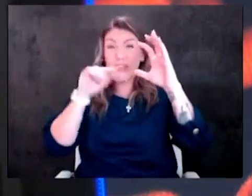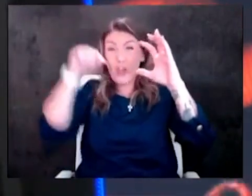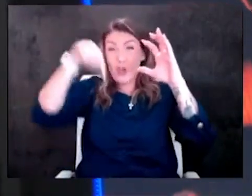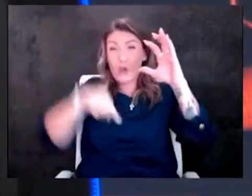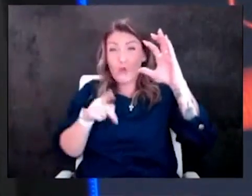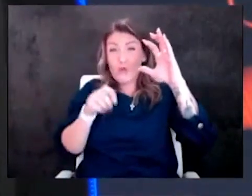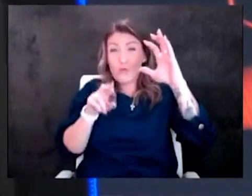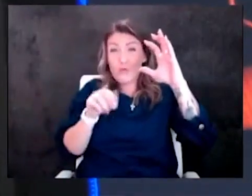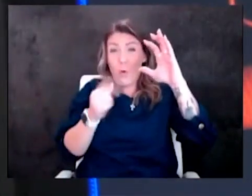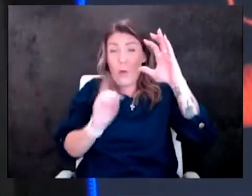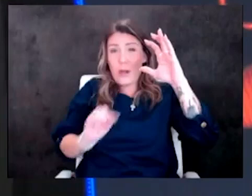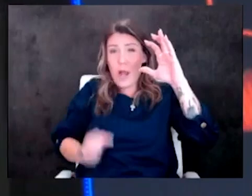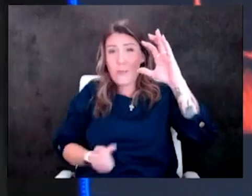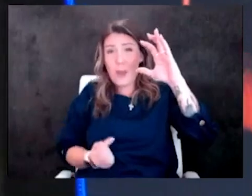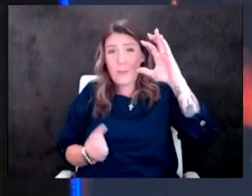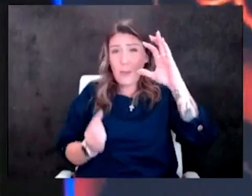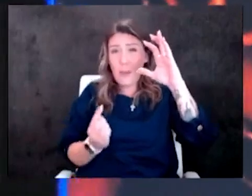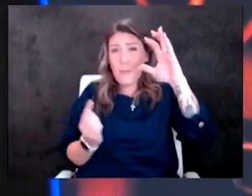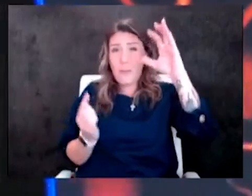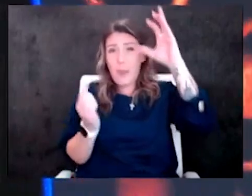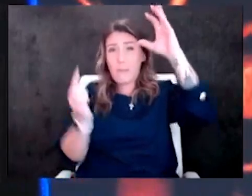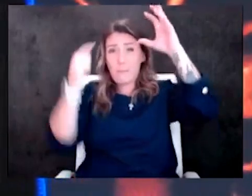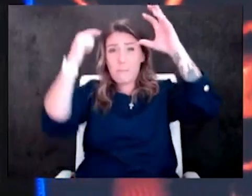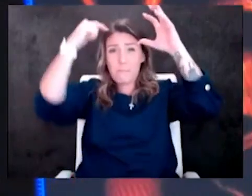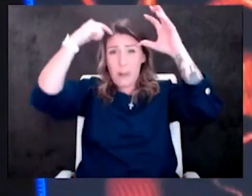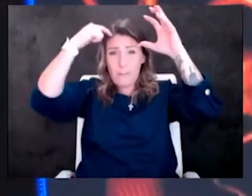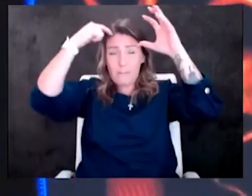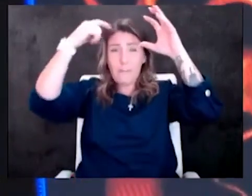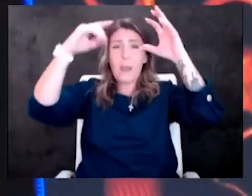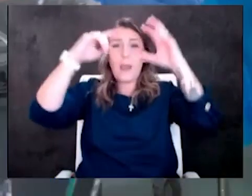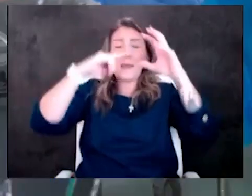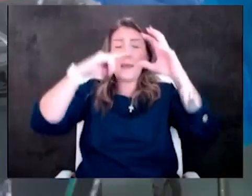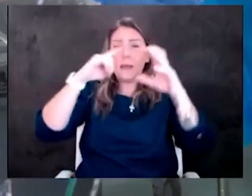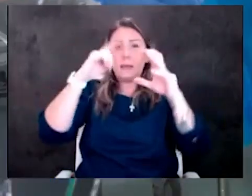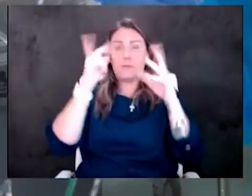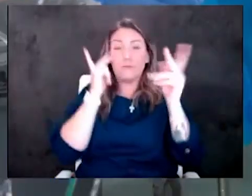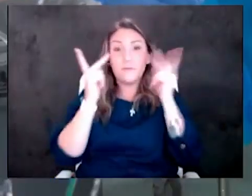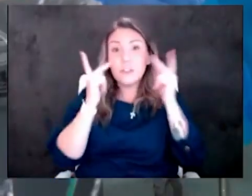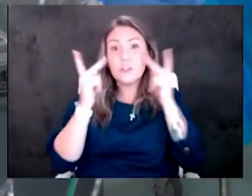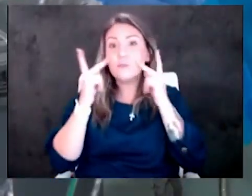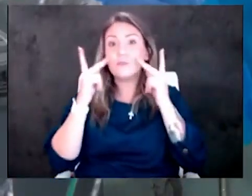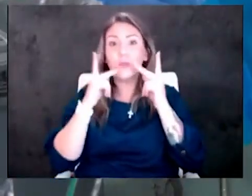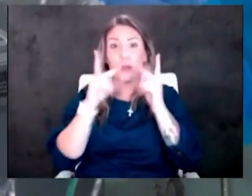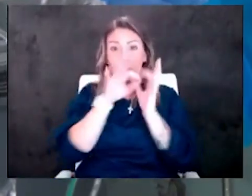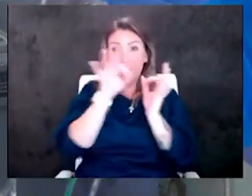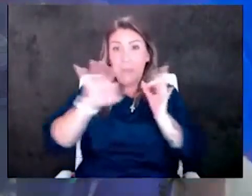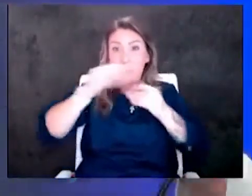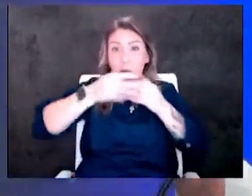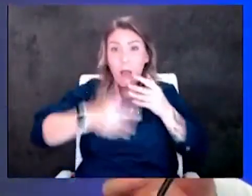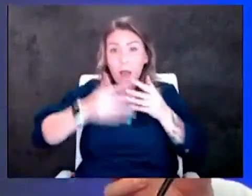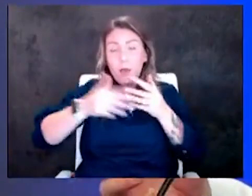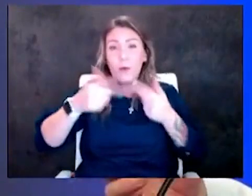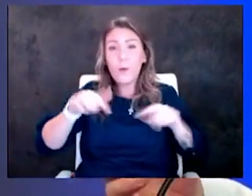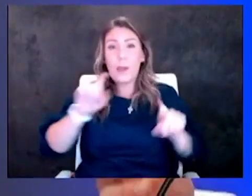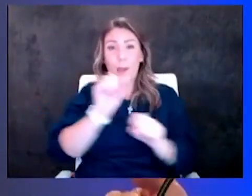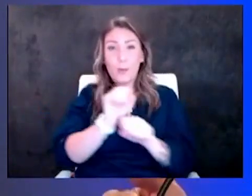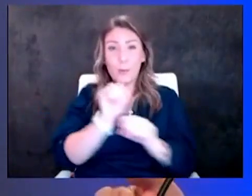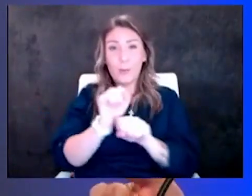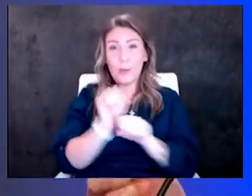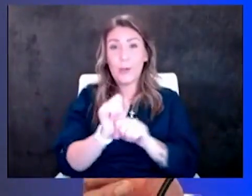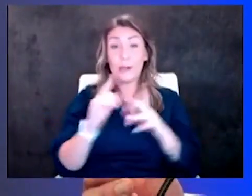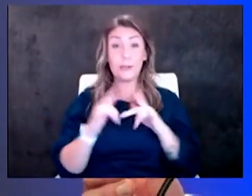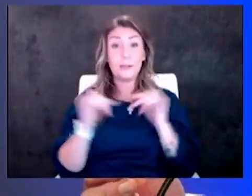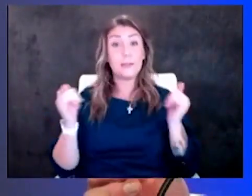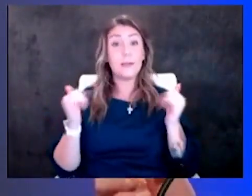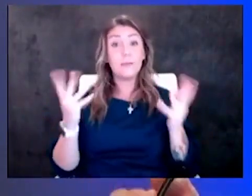And so we have to be able, in our mind's eye, to visualize the blood vessels as we're working on it, but at the same time have equipment